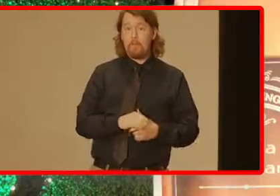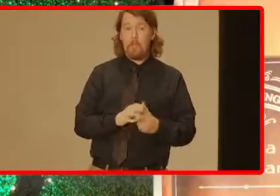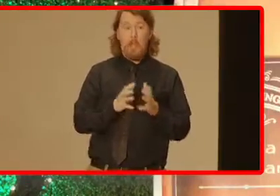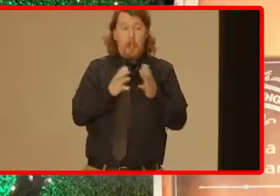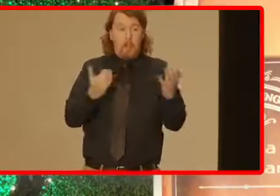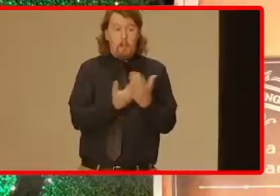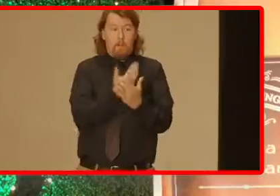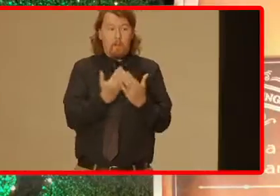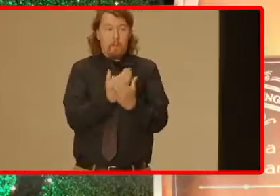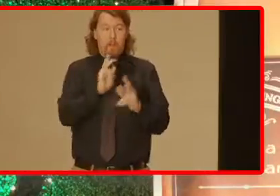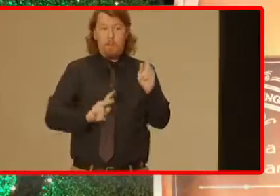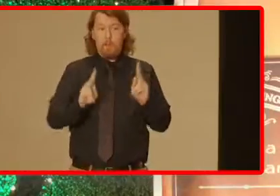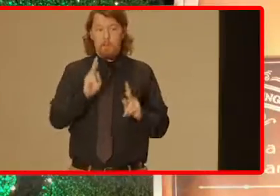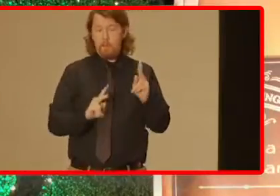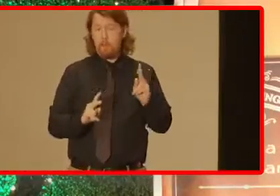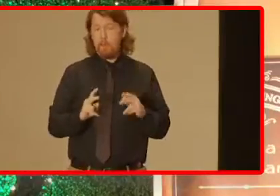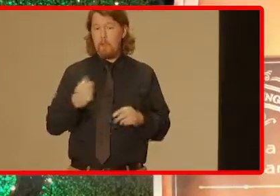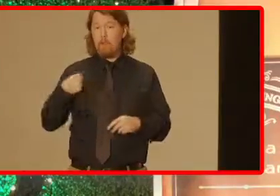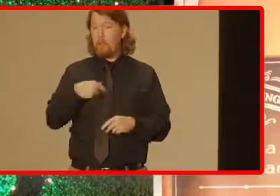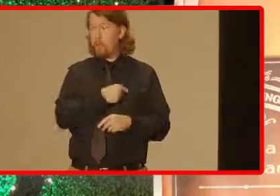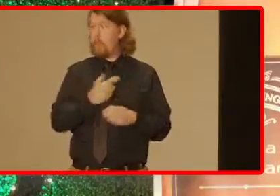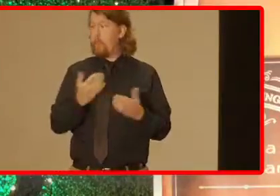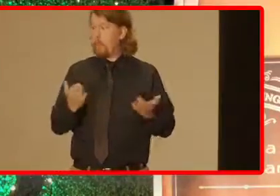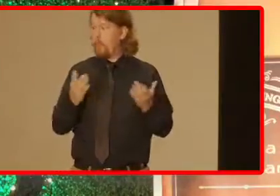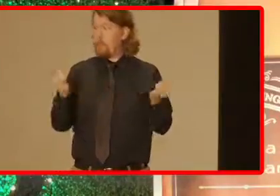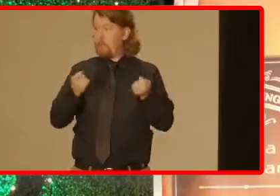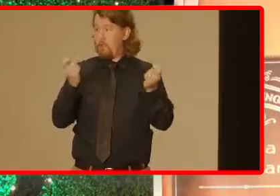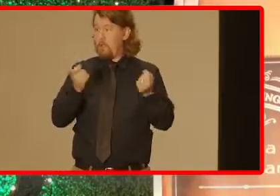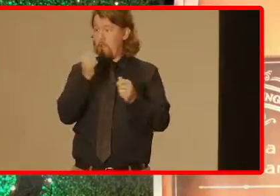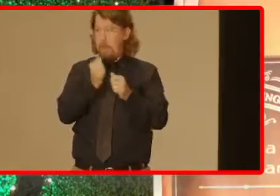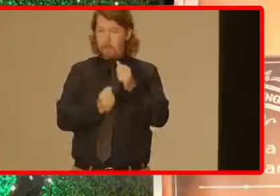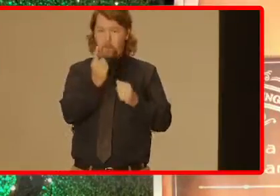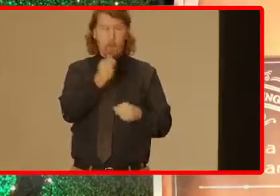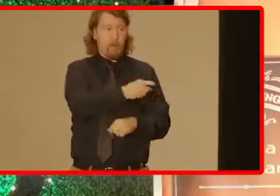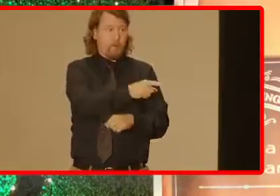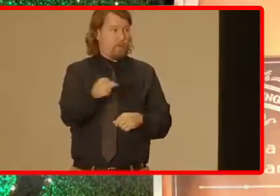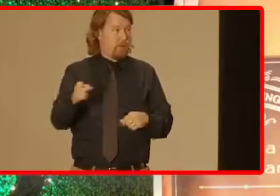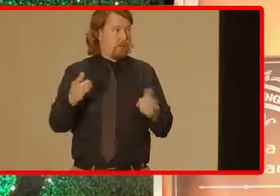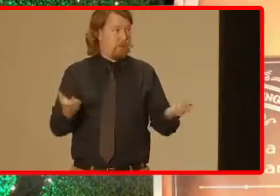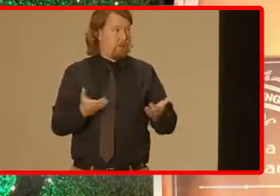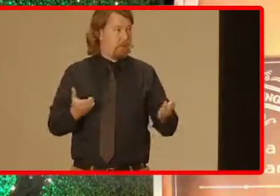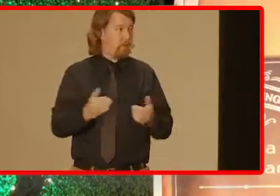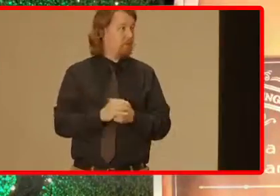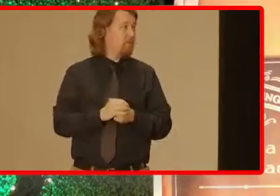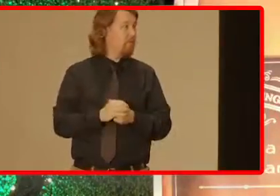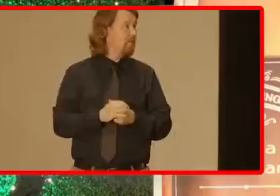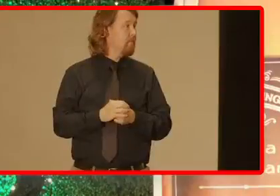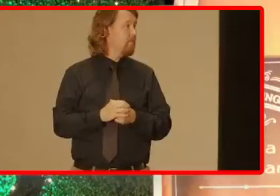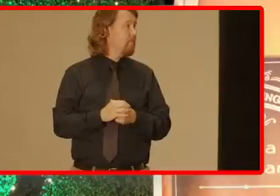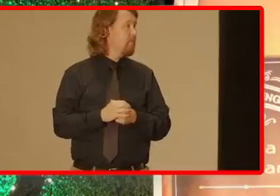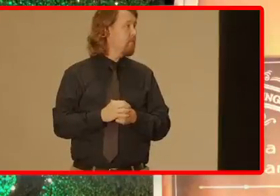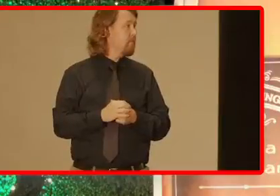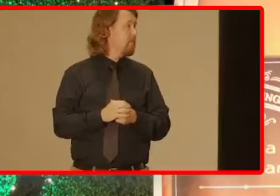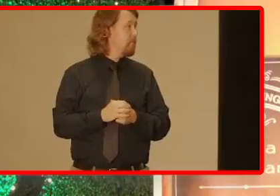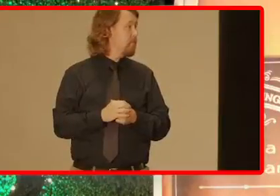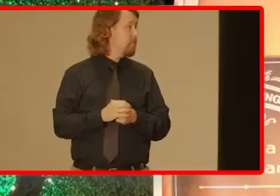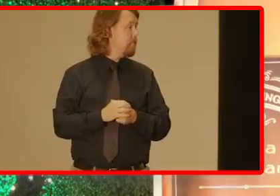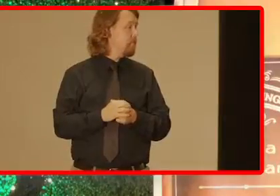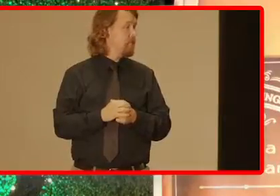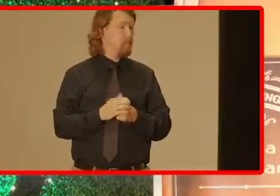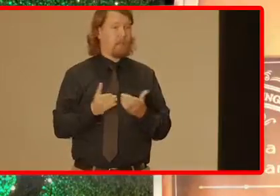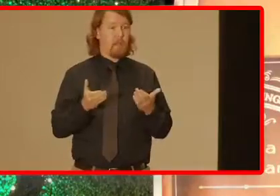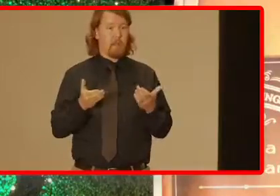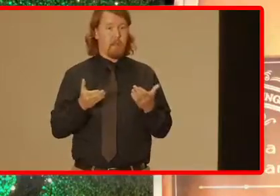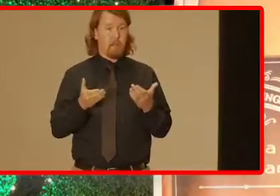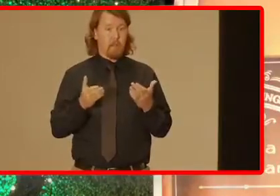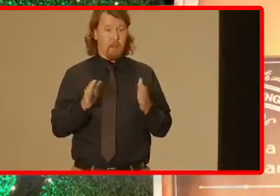A lot of newcomers. Well, we're here to celebrate each and every one of you for being here and to allow our elected